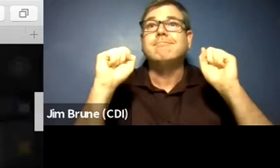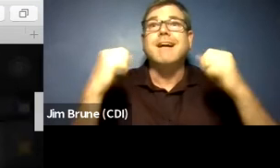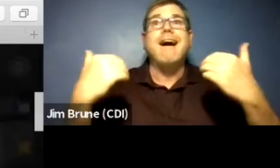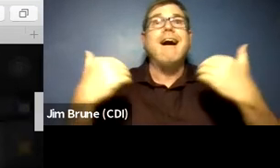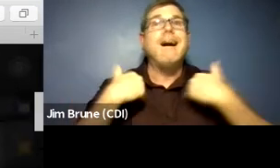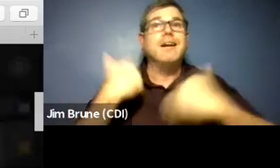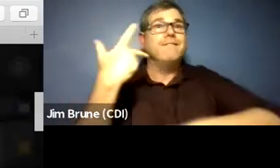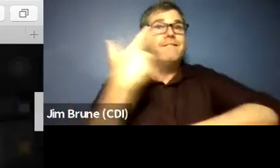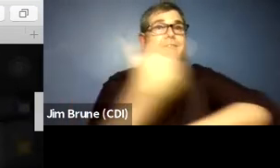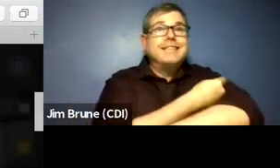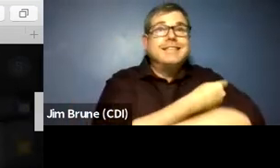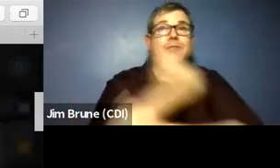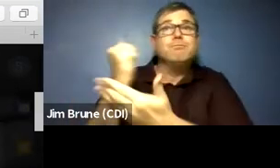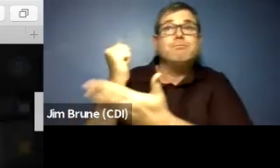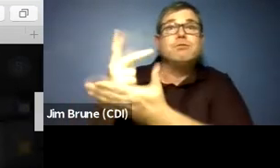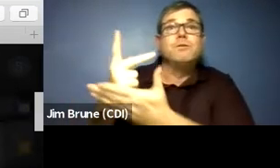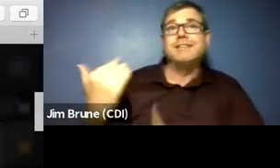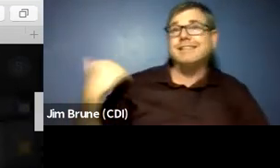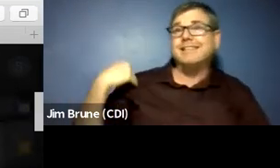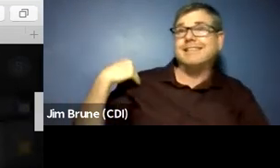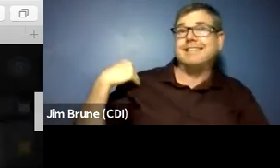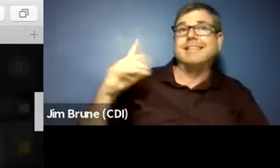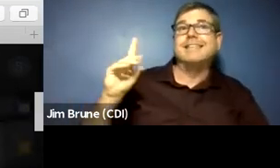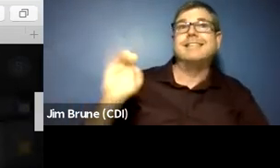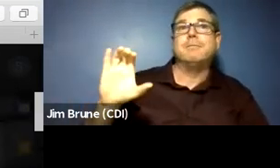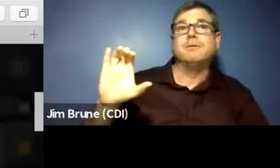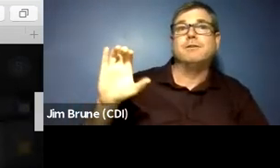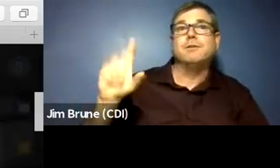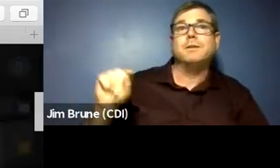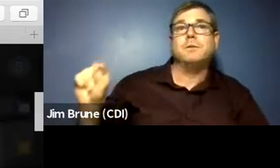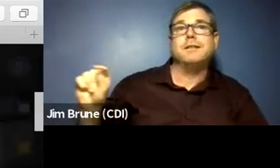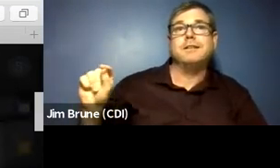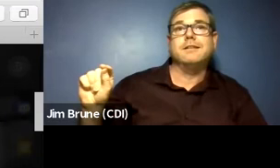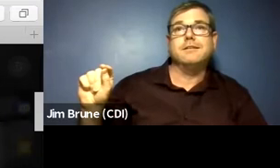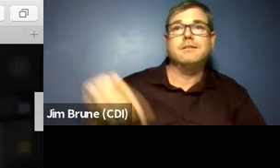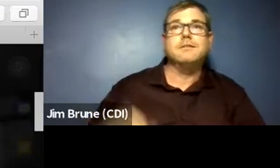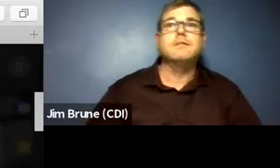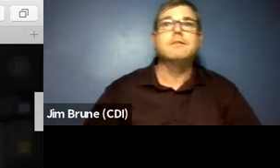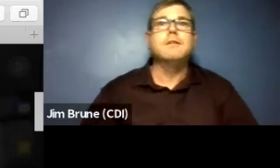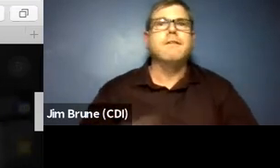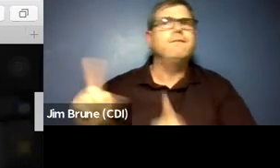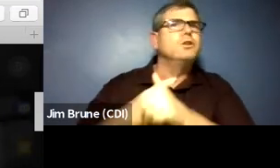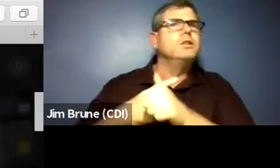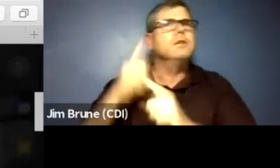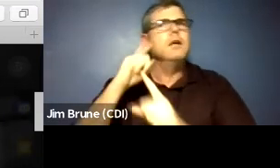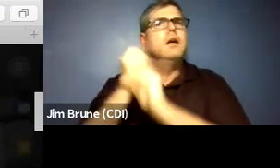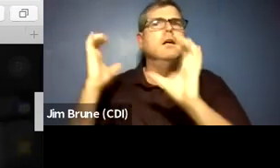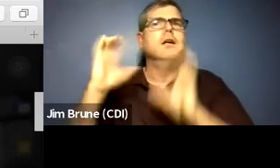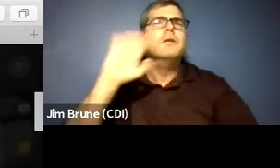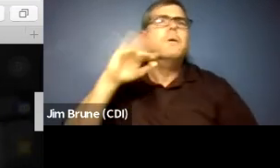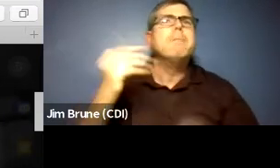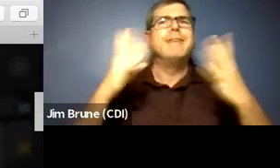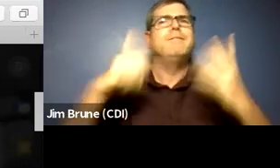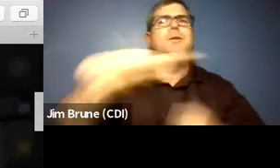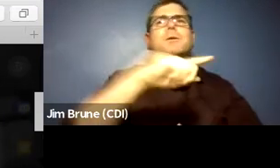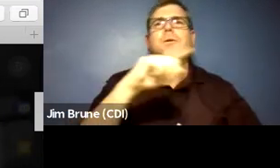of 2020. And so my first thought was, which is a thought that I think many of you probably have, is, wow,